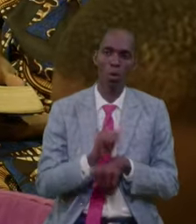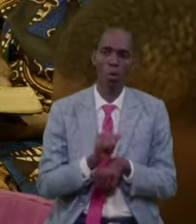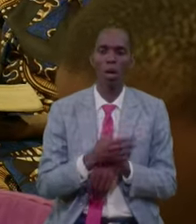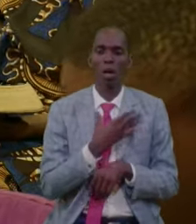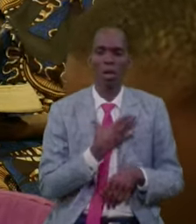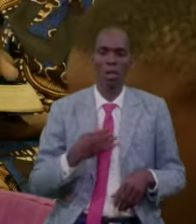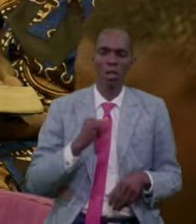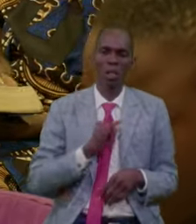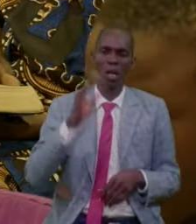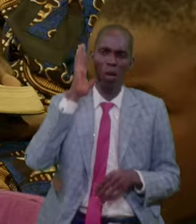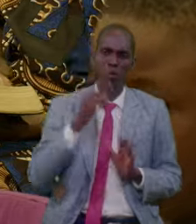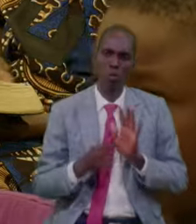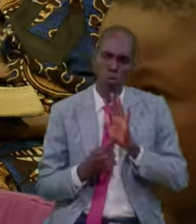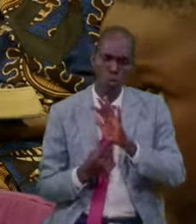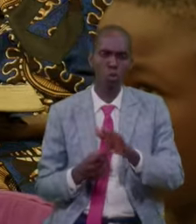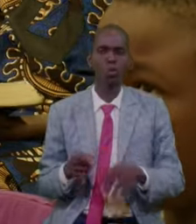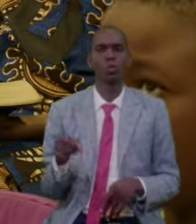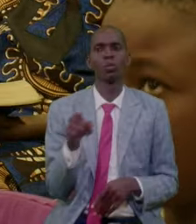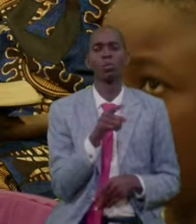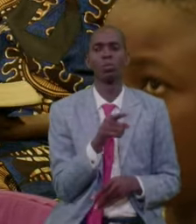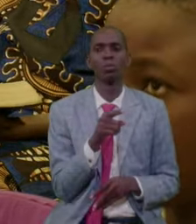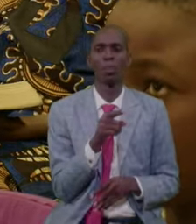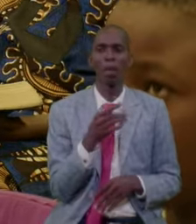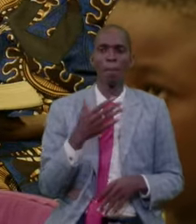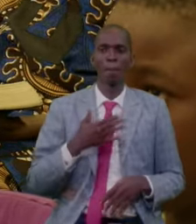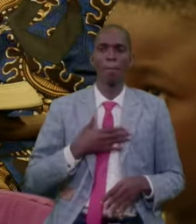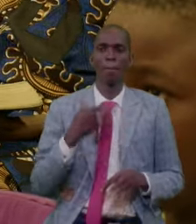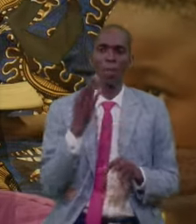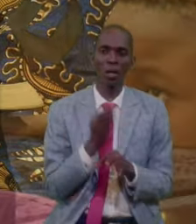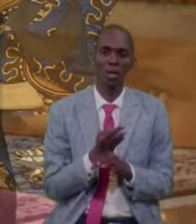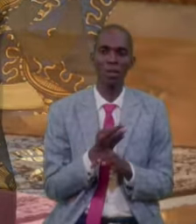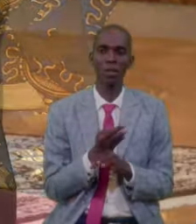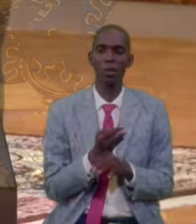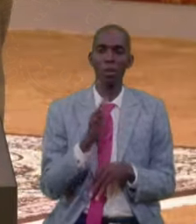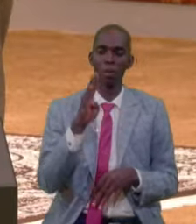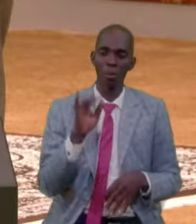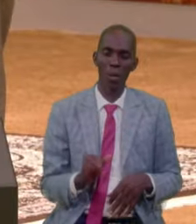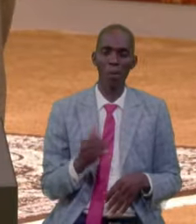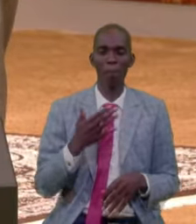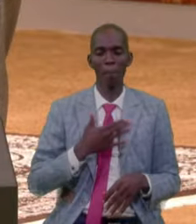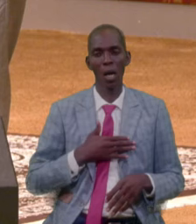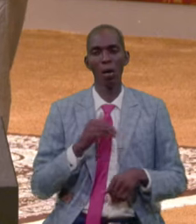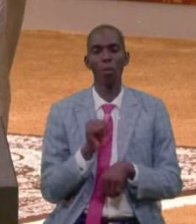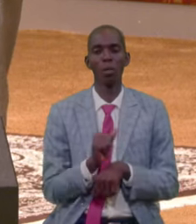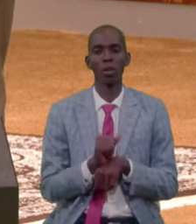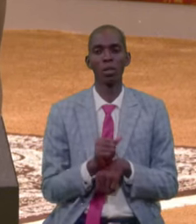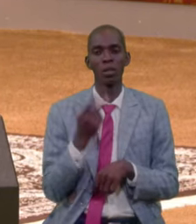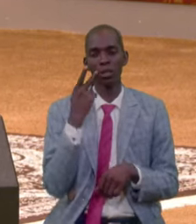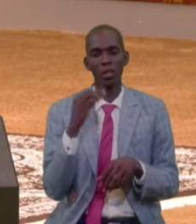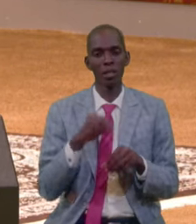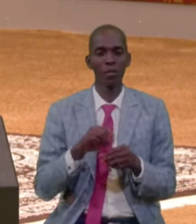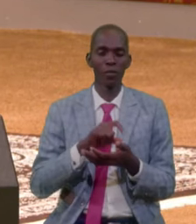I will show thee my faith by my works. In